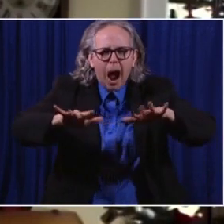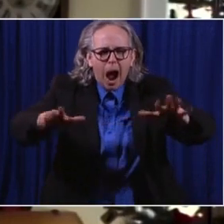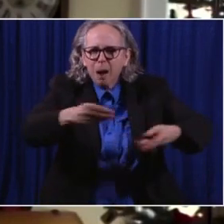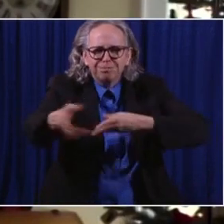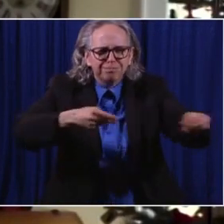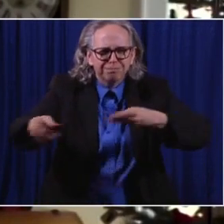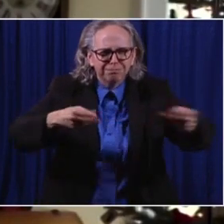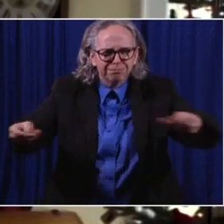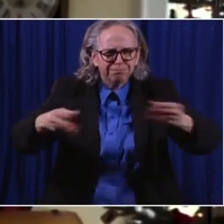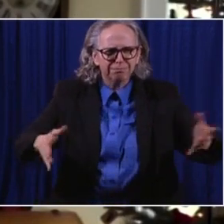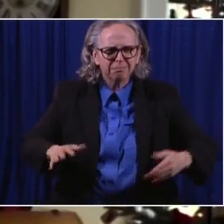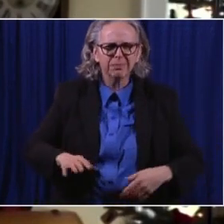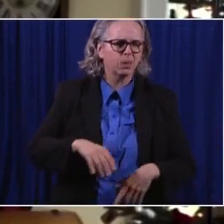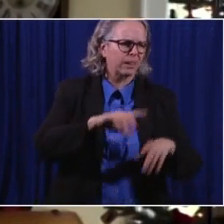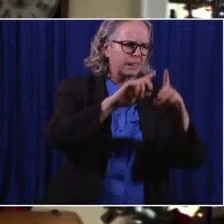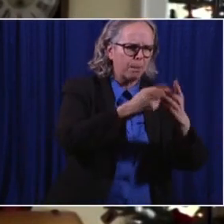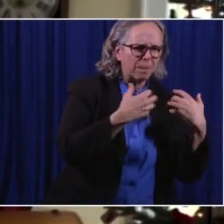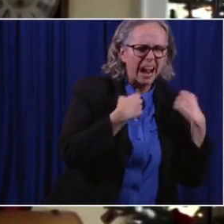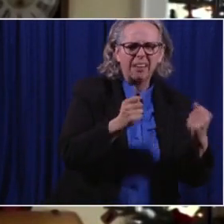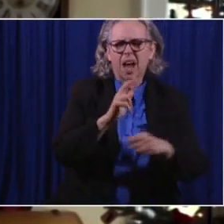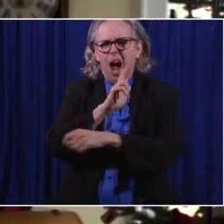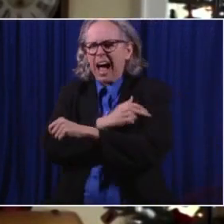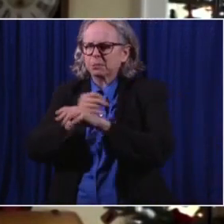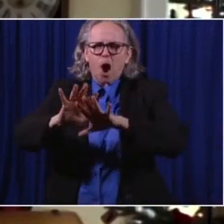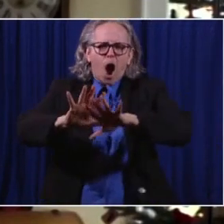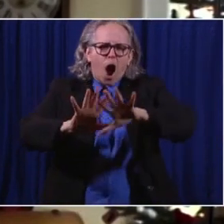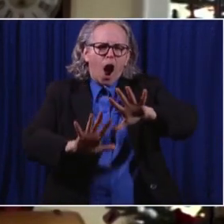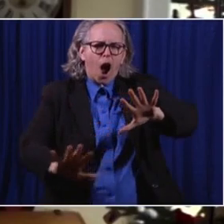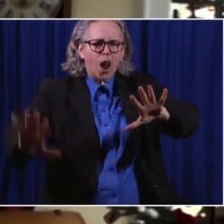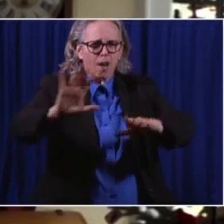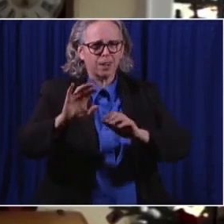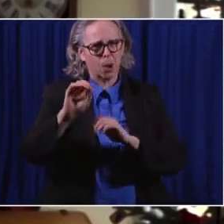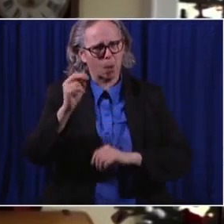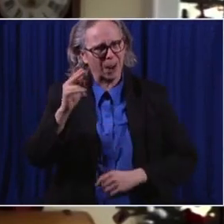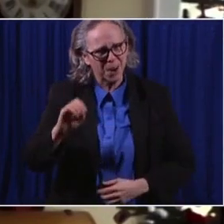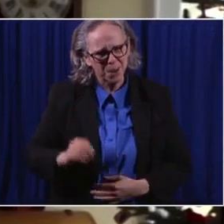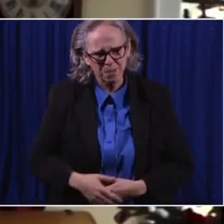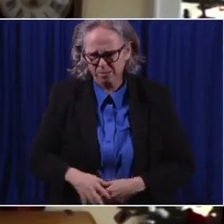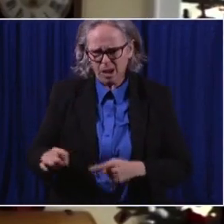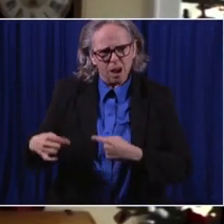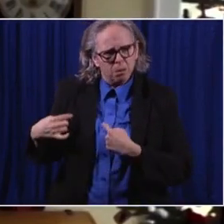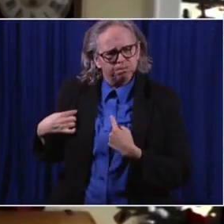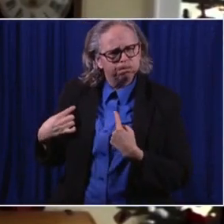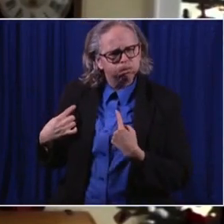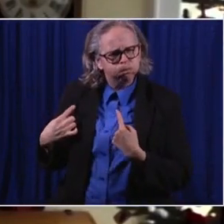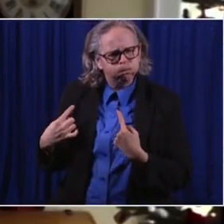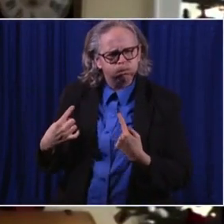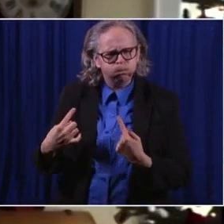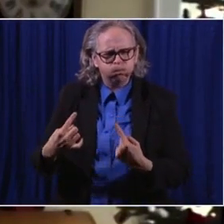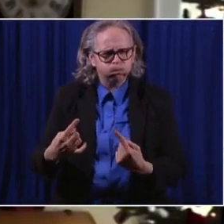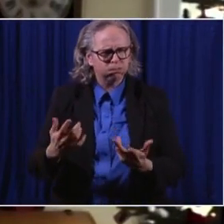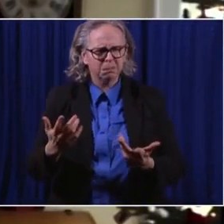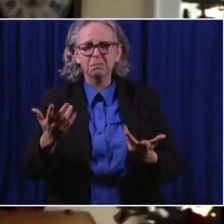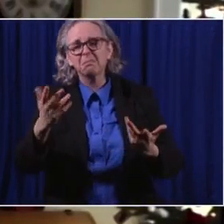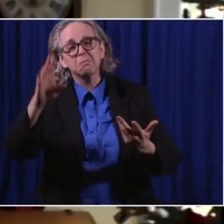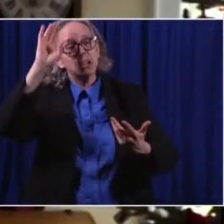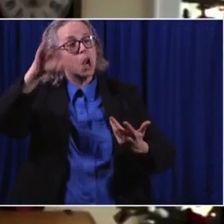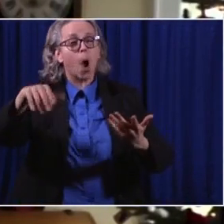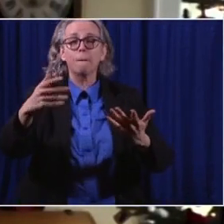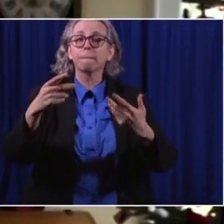hospitals. Throughout the pandemic, we've really relied on our public health teams, and they've done so much with